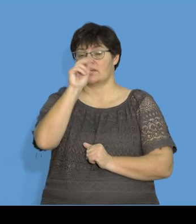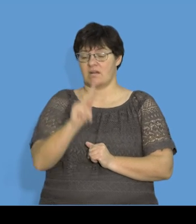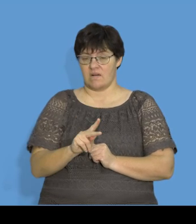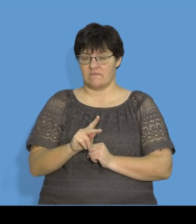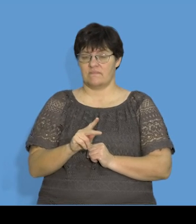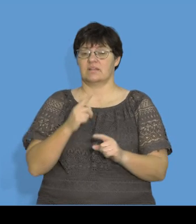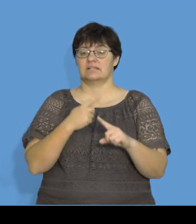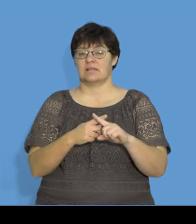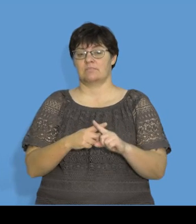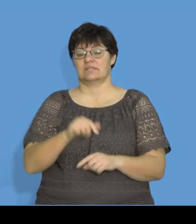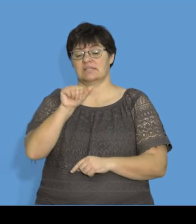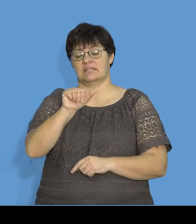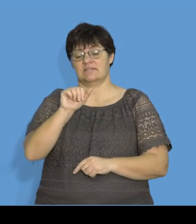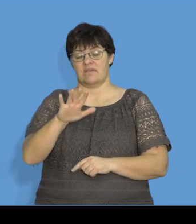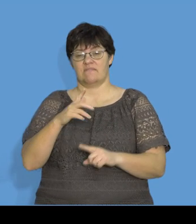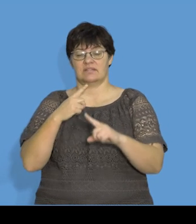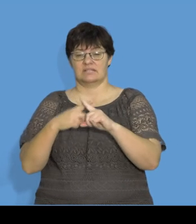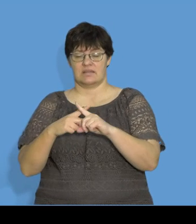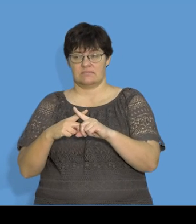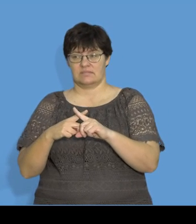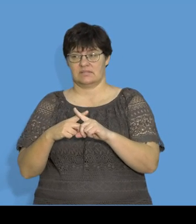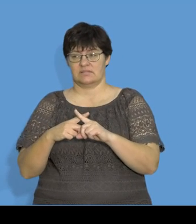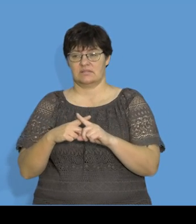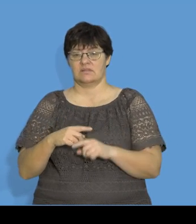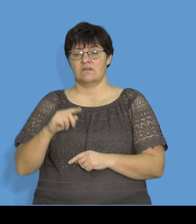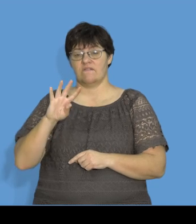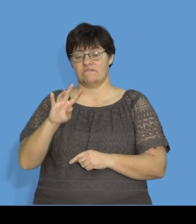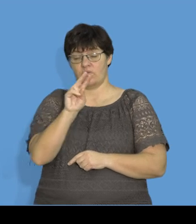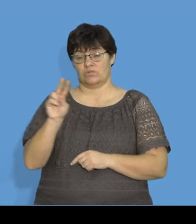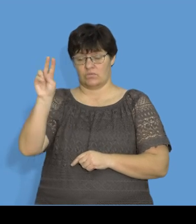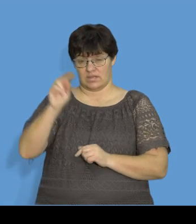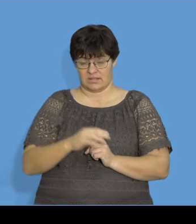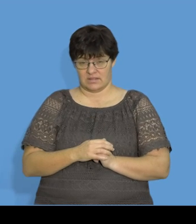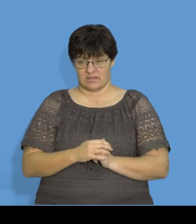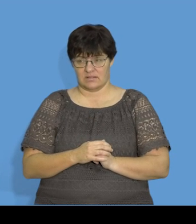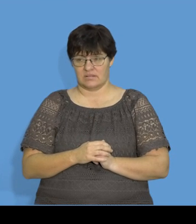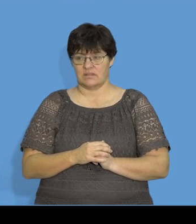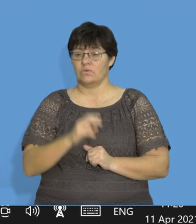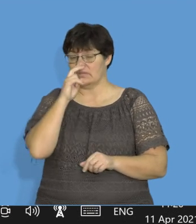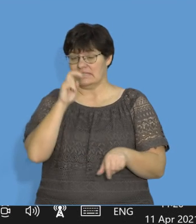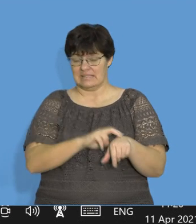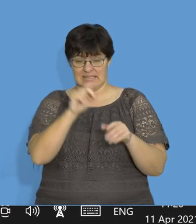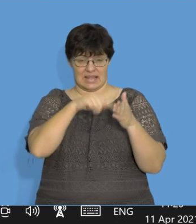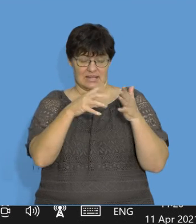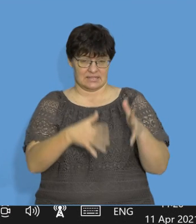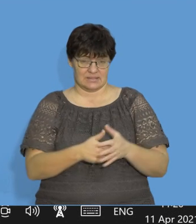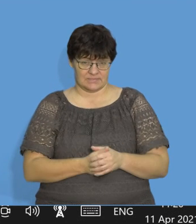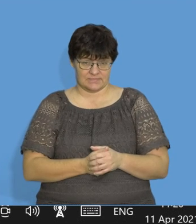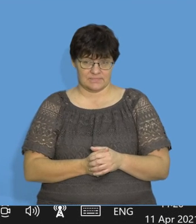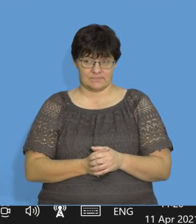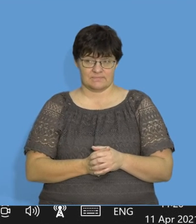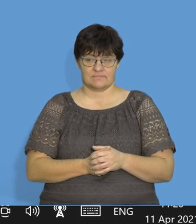half times 65 times 4 squared. We absolutely need our